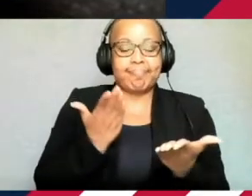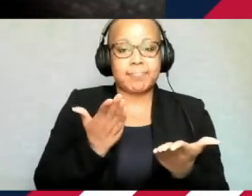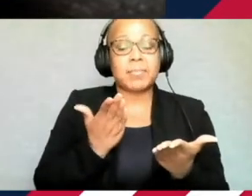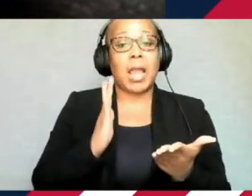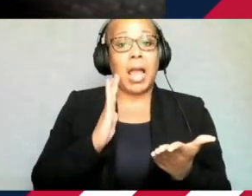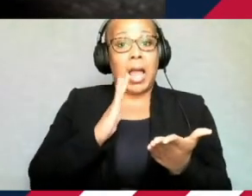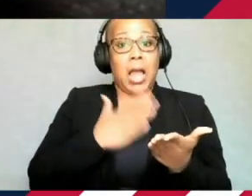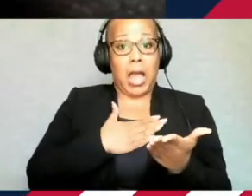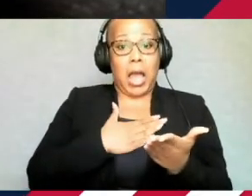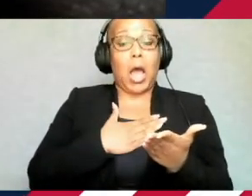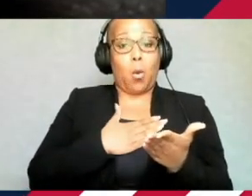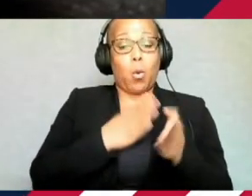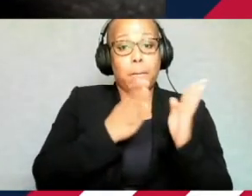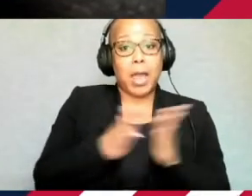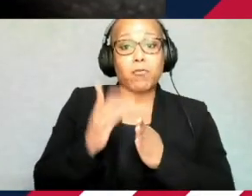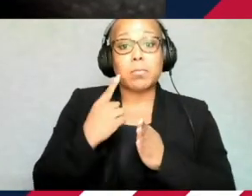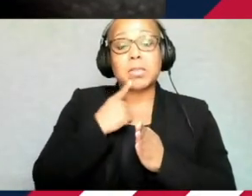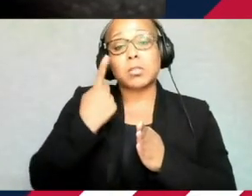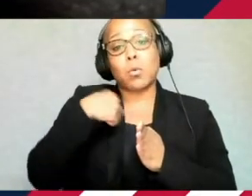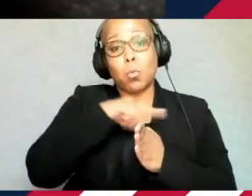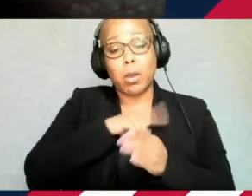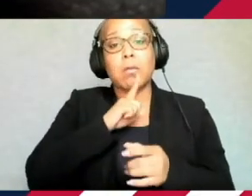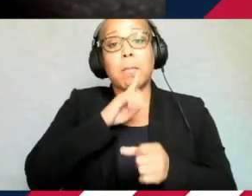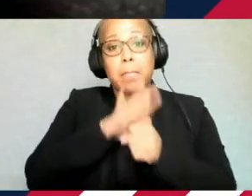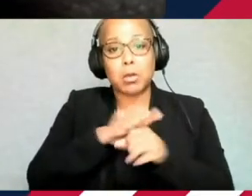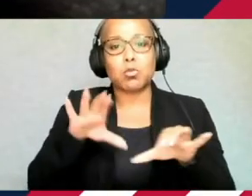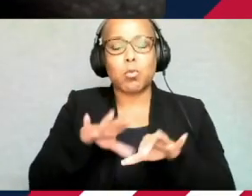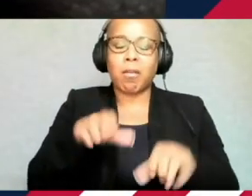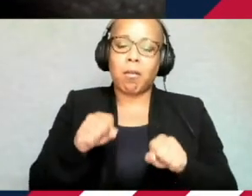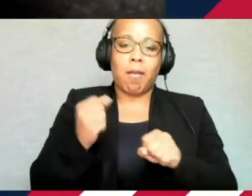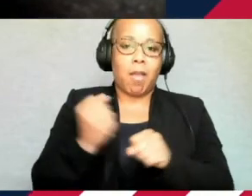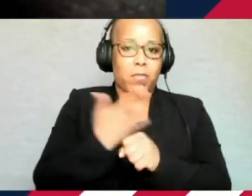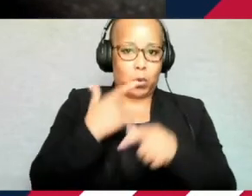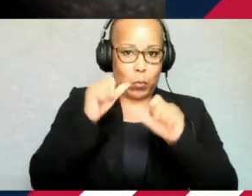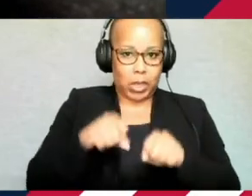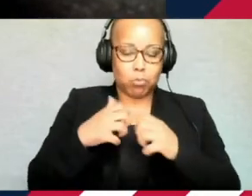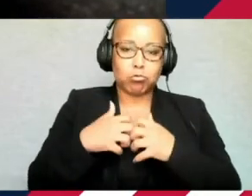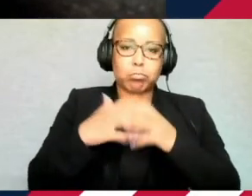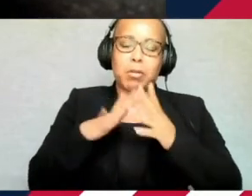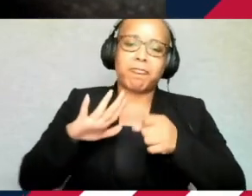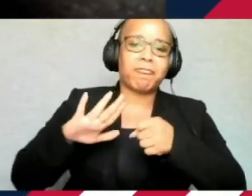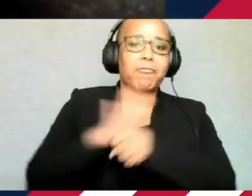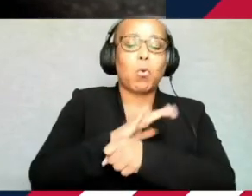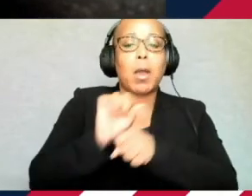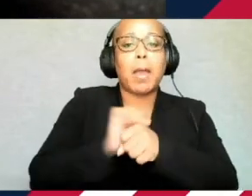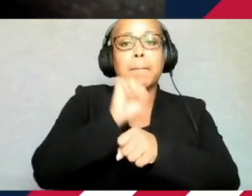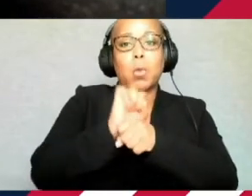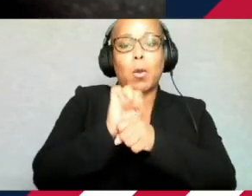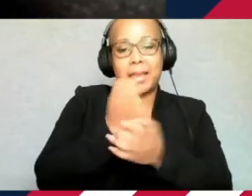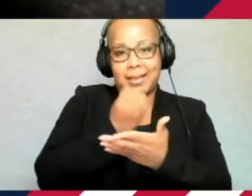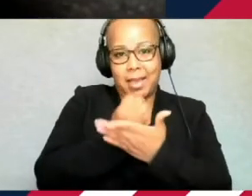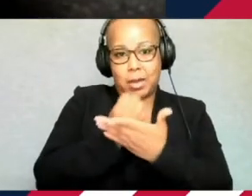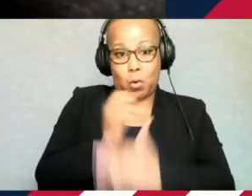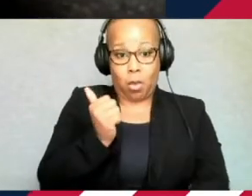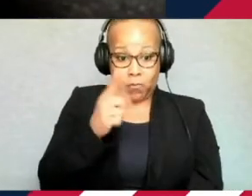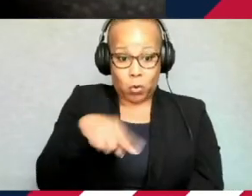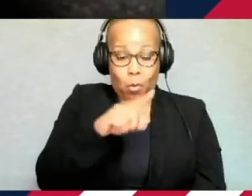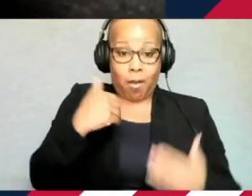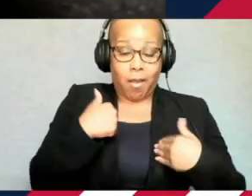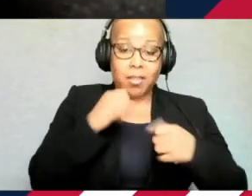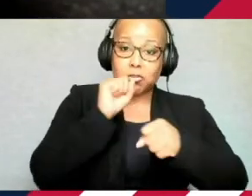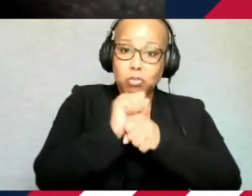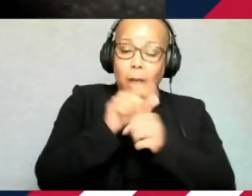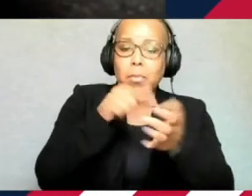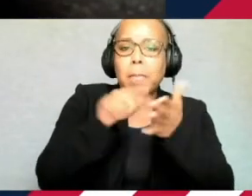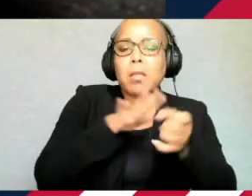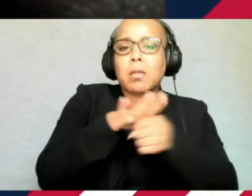platform says we are committed to doing everything we can to build a full employment economy where everyone has a job that pays enough to